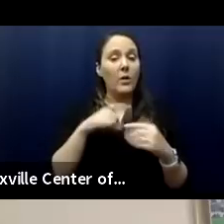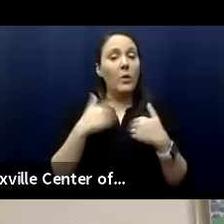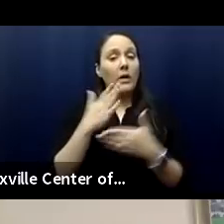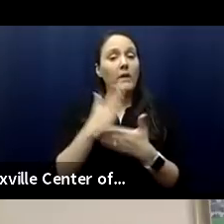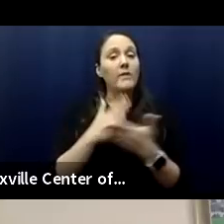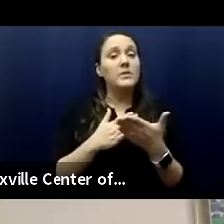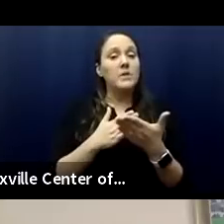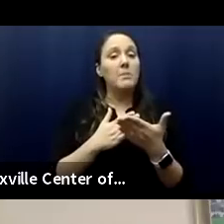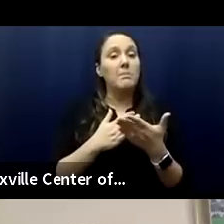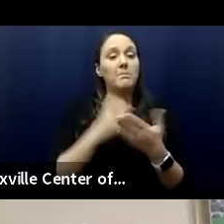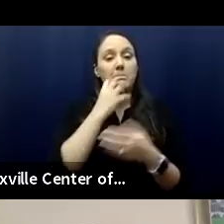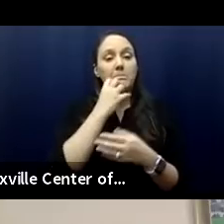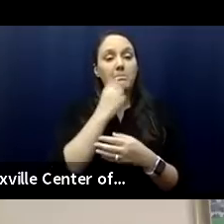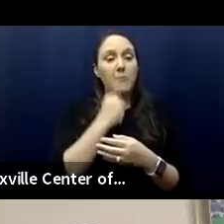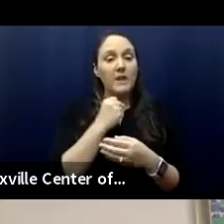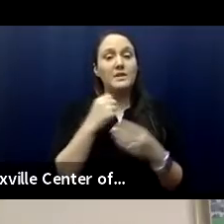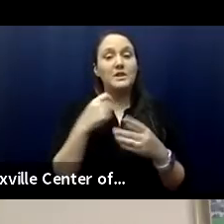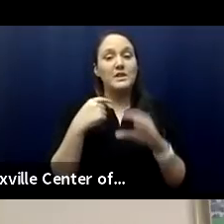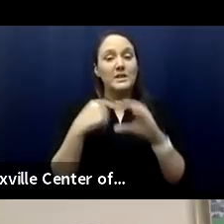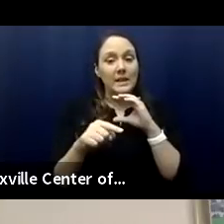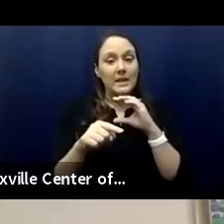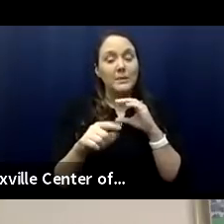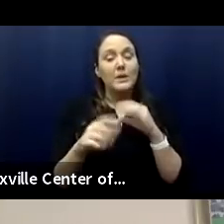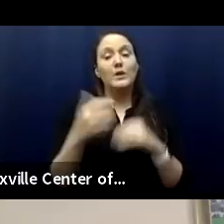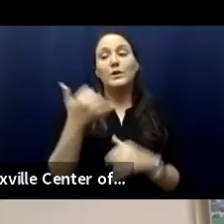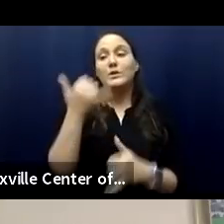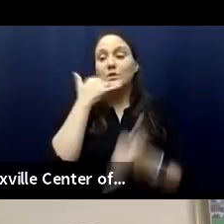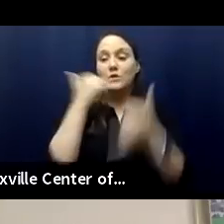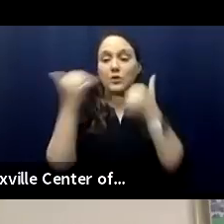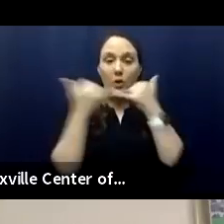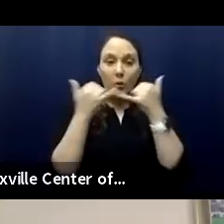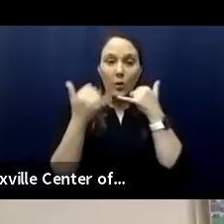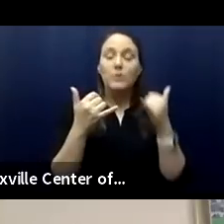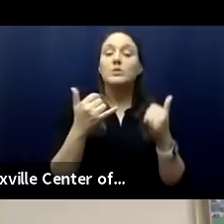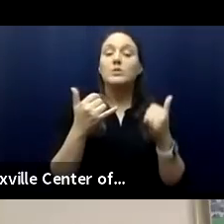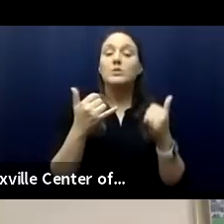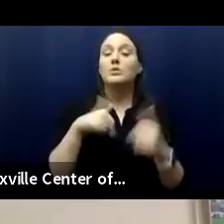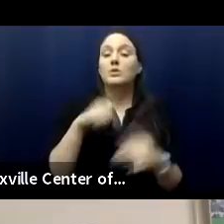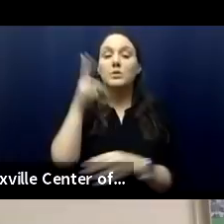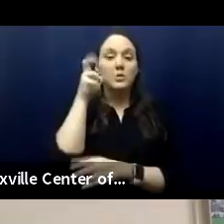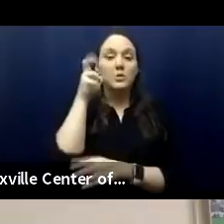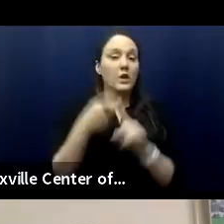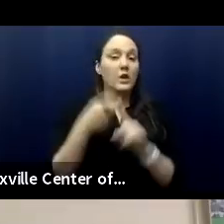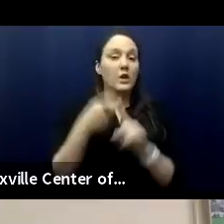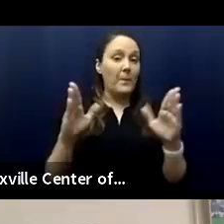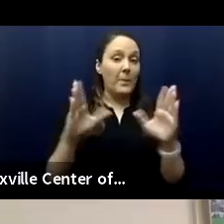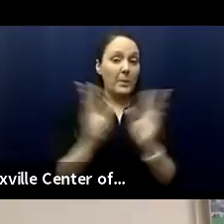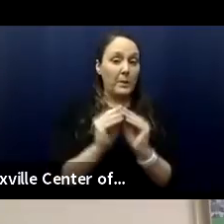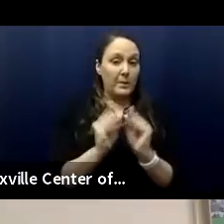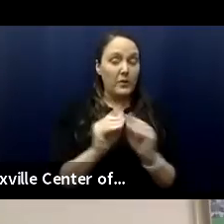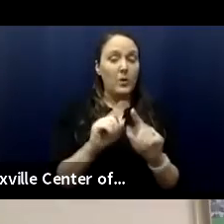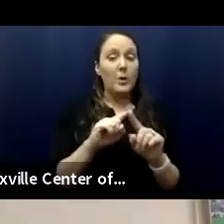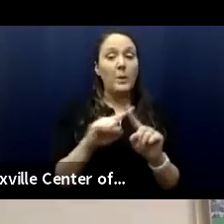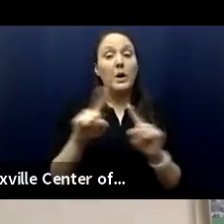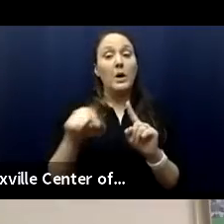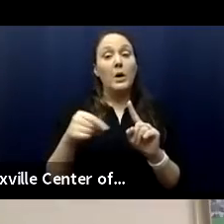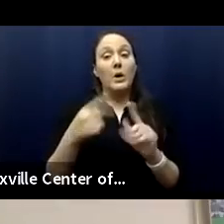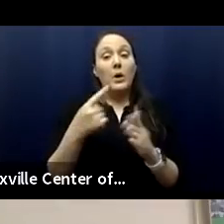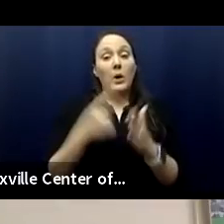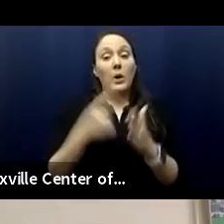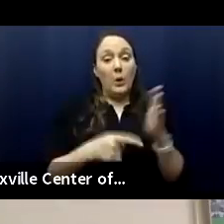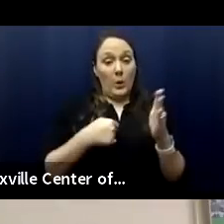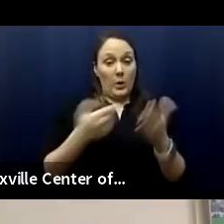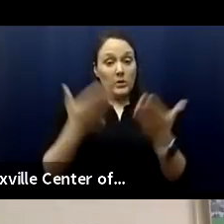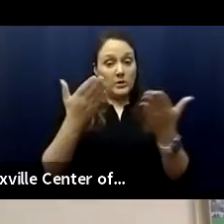impassioned emails, I've had phone calls, we heard from the public forum, what I was proposing to add just